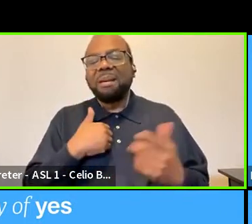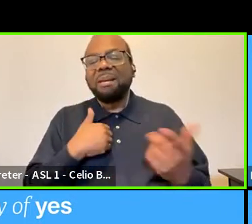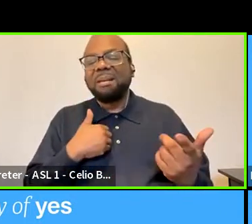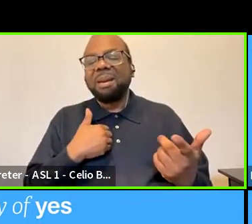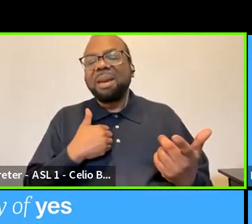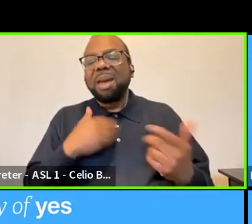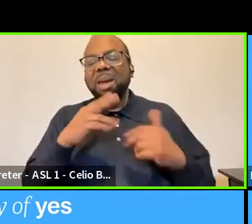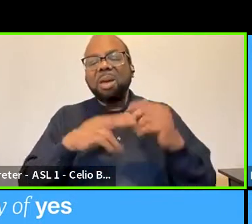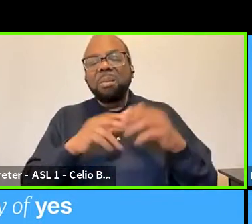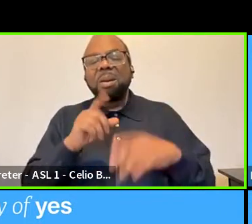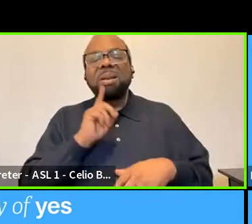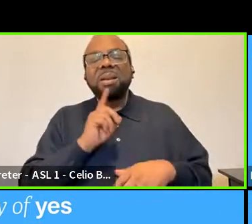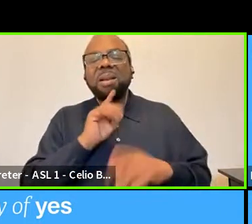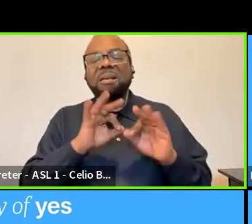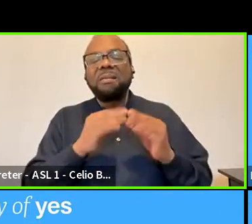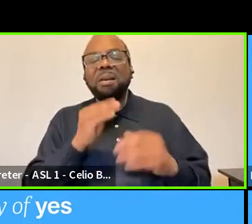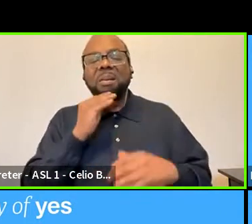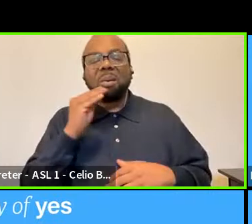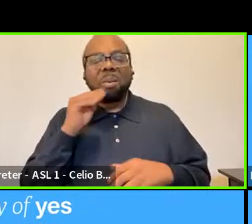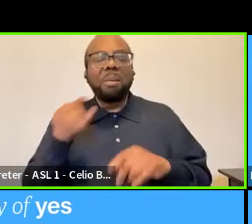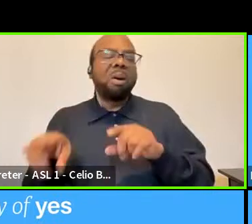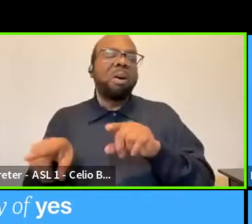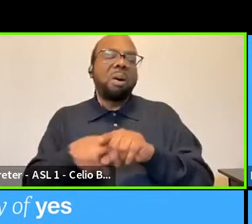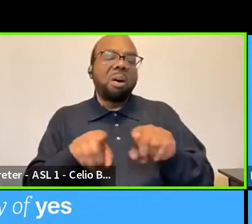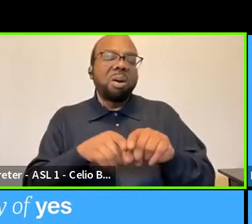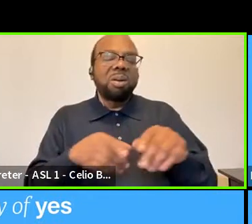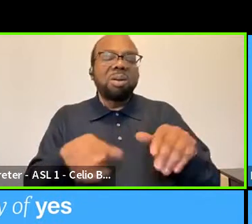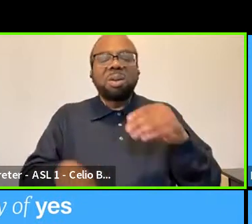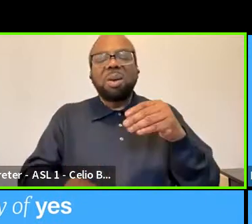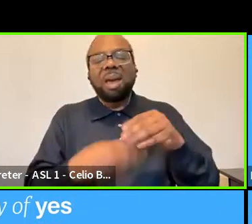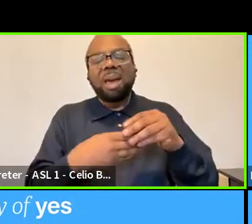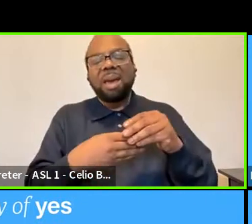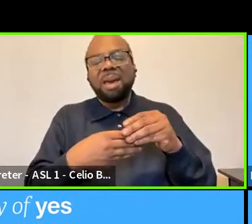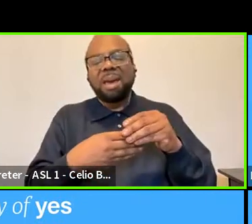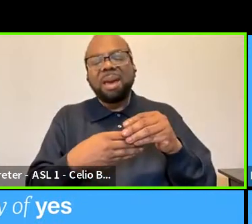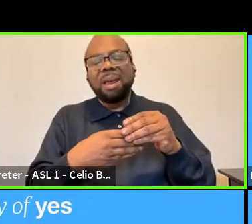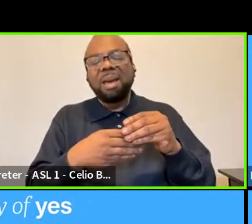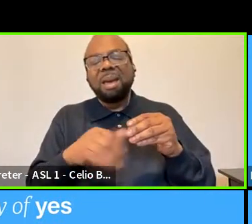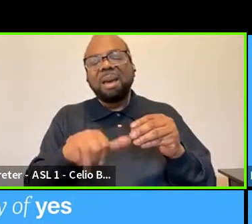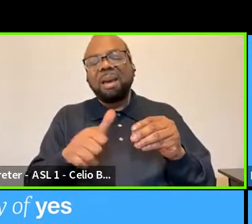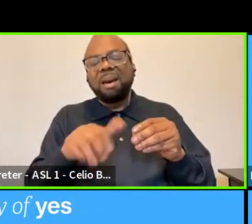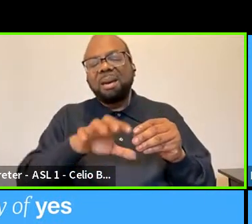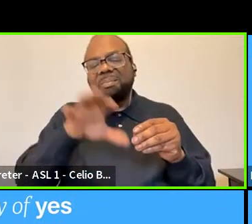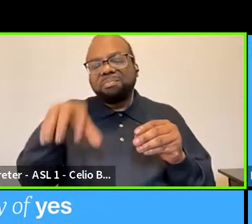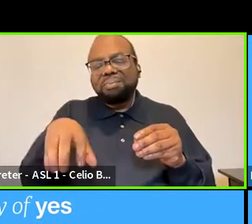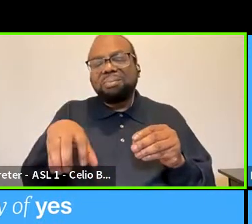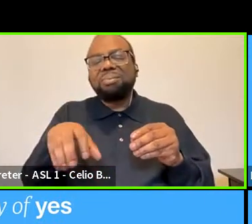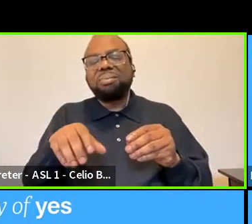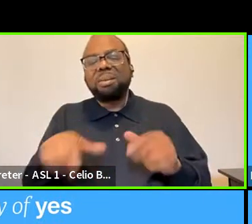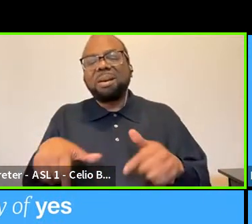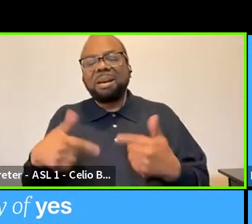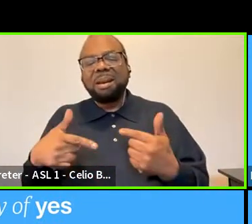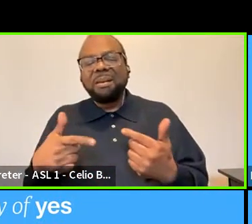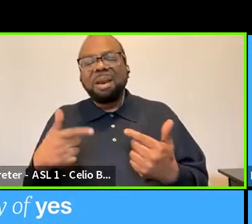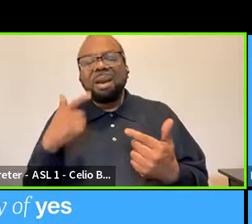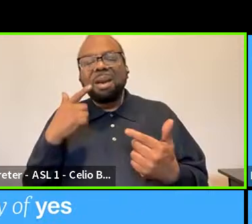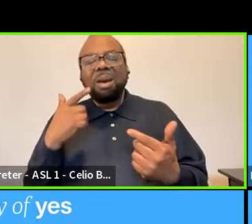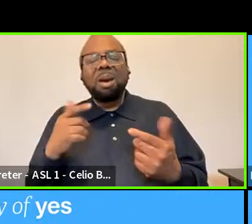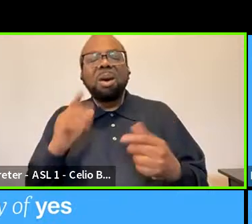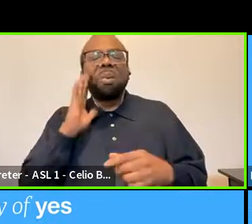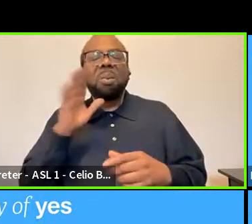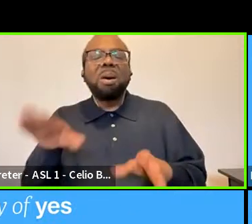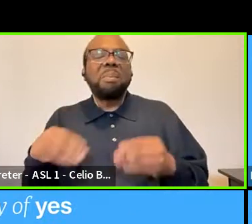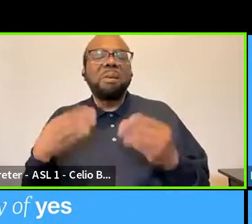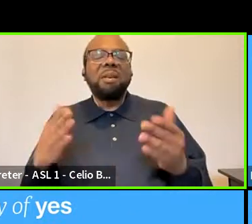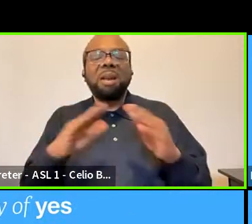you can build a single family home. You would also be able to add an accessory dwelling unit, which would be an unobtrusive addition to the neighborhood context, but would provide